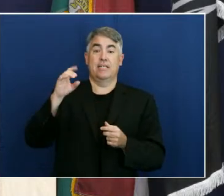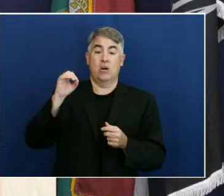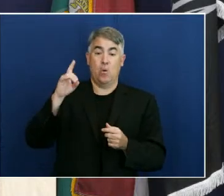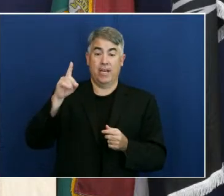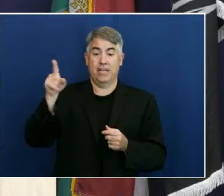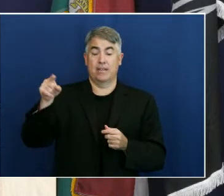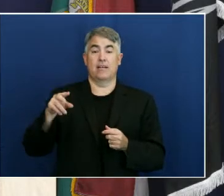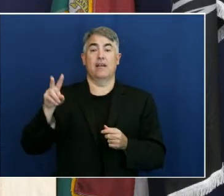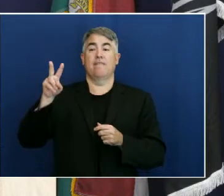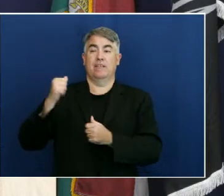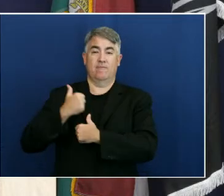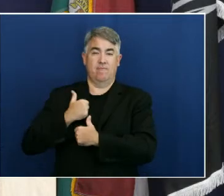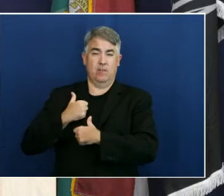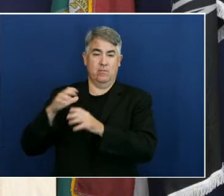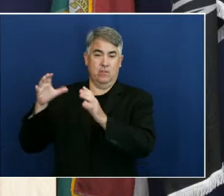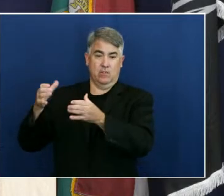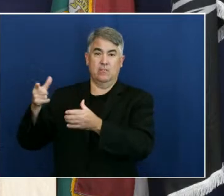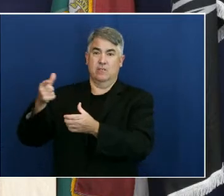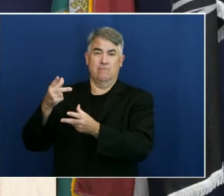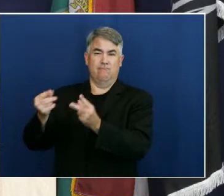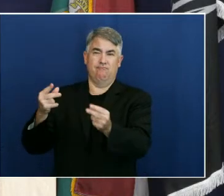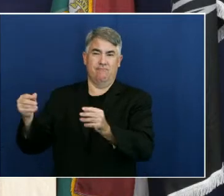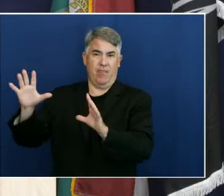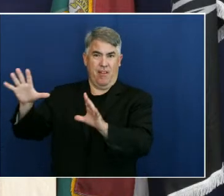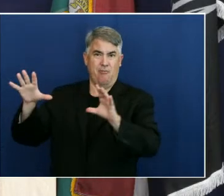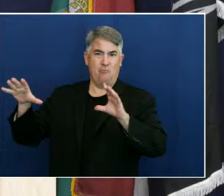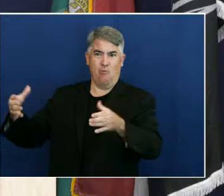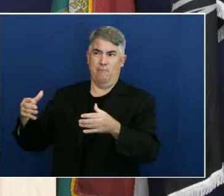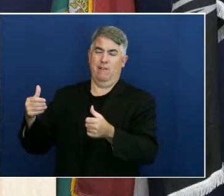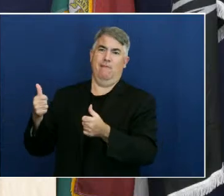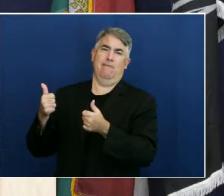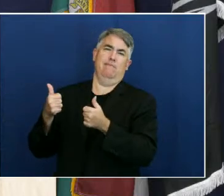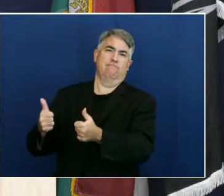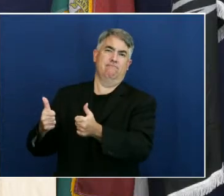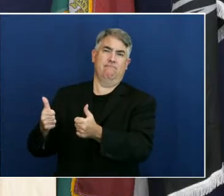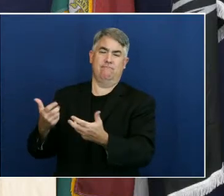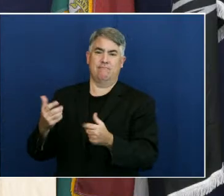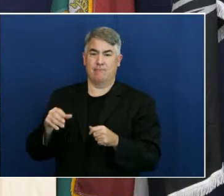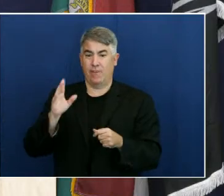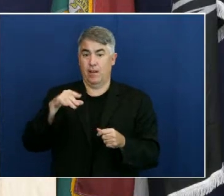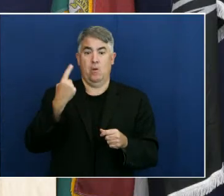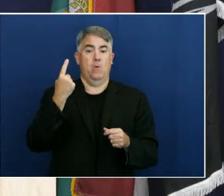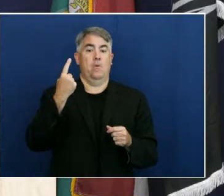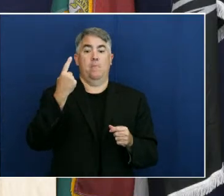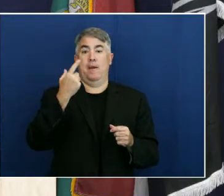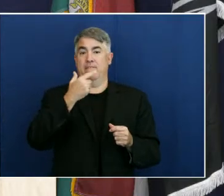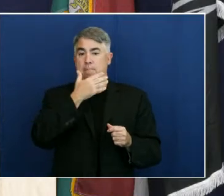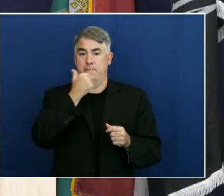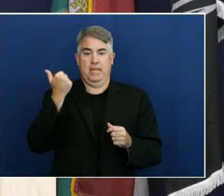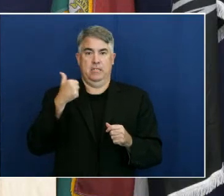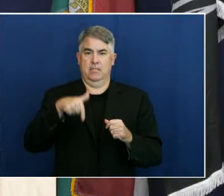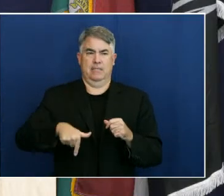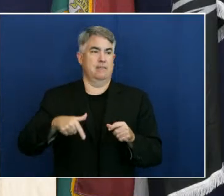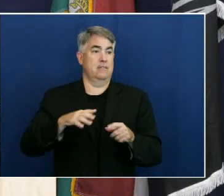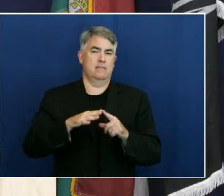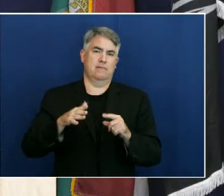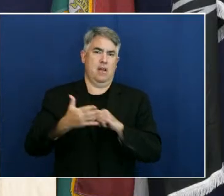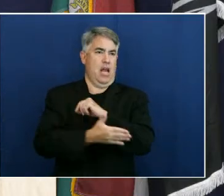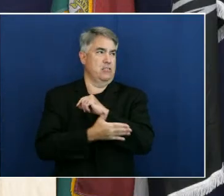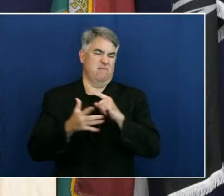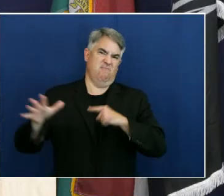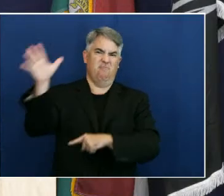cases, the much lower impact on our hospital system now, certainly than where we've ever been out of the